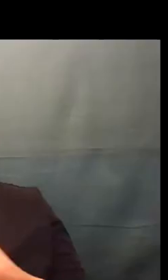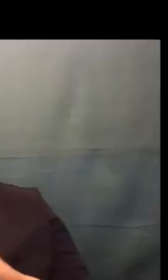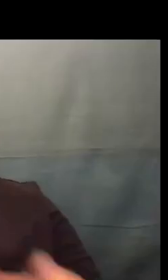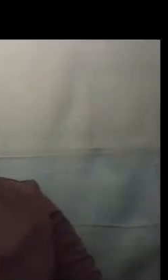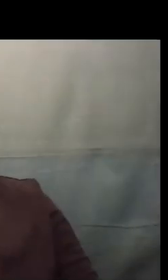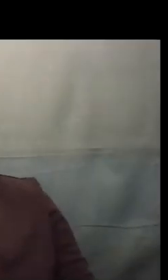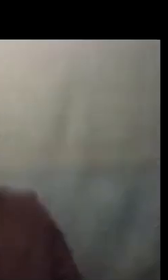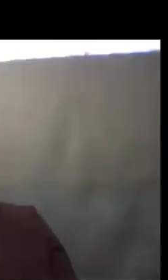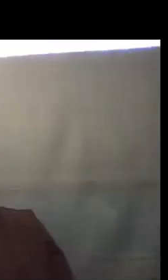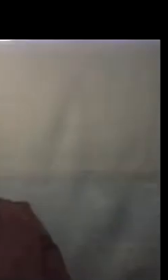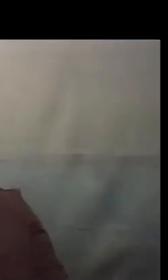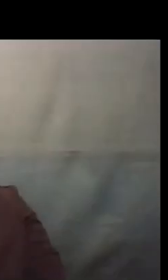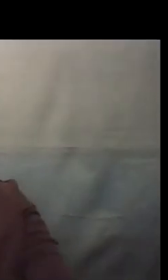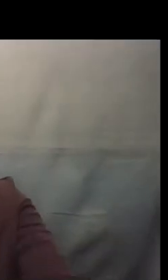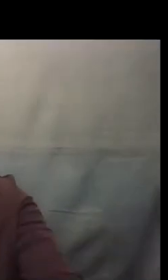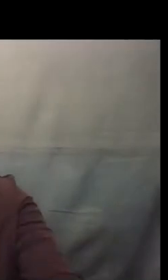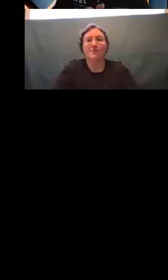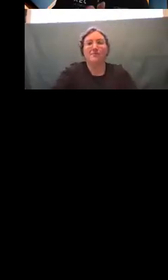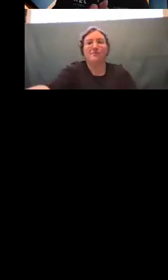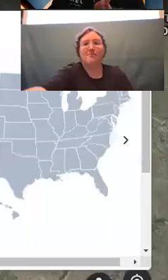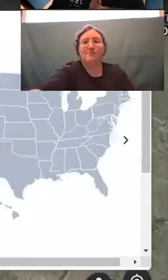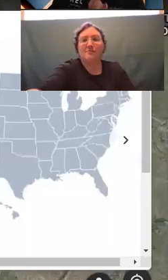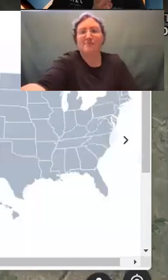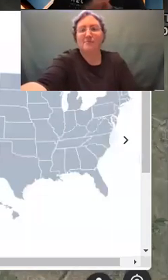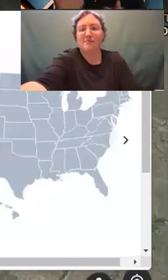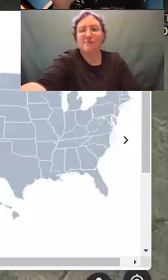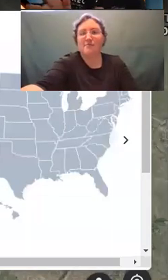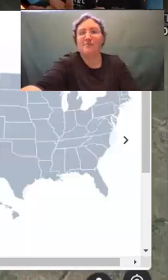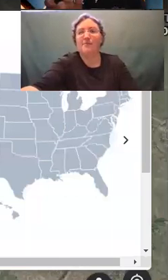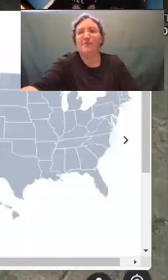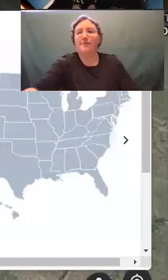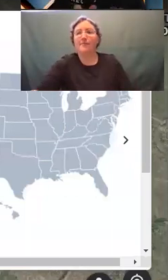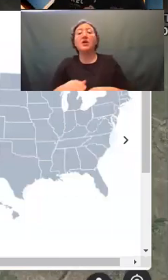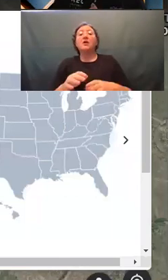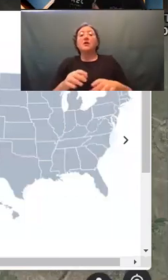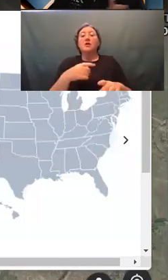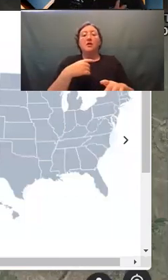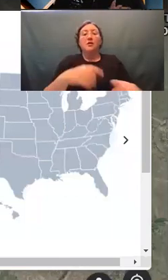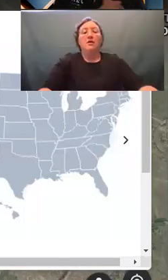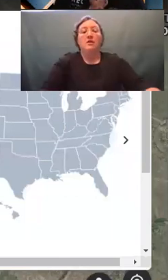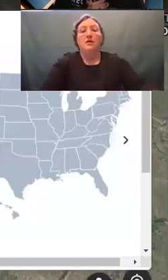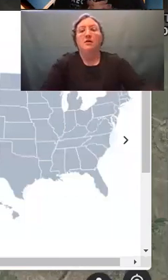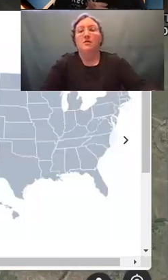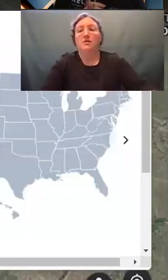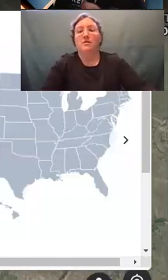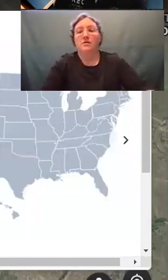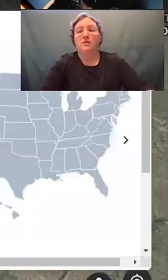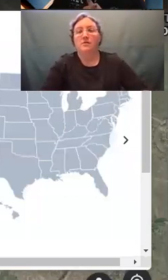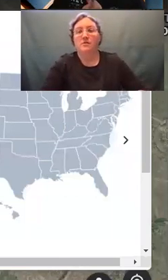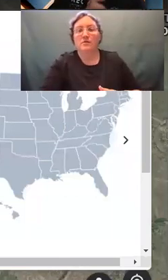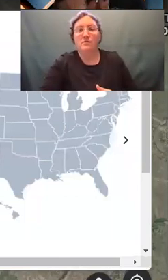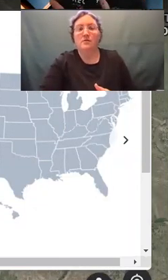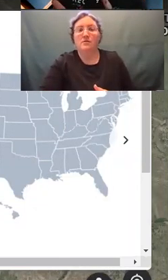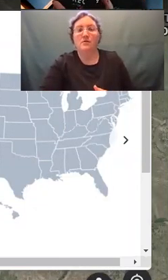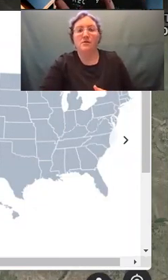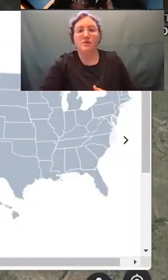I'm gonna get the screen loaded here. And while that's popping up on your screen, let me know in the chat box how many national parks you think Utah has. So